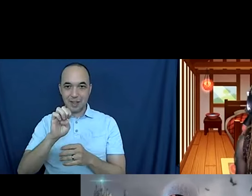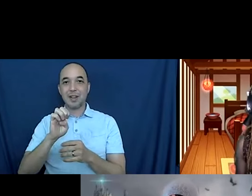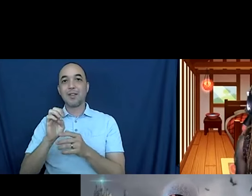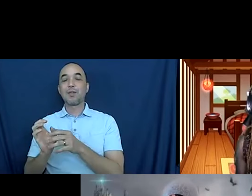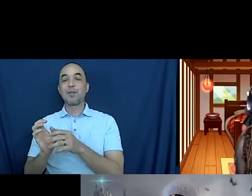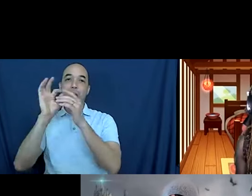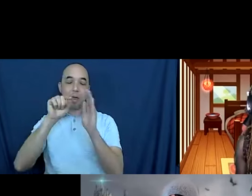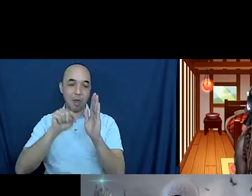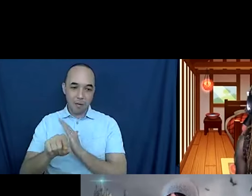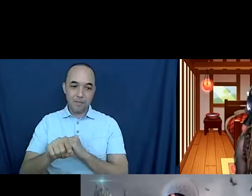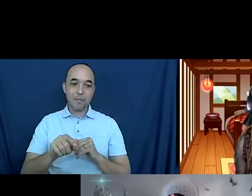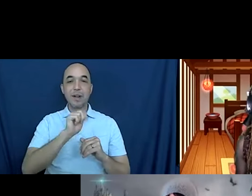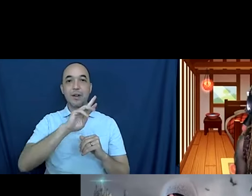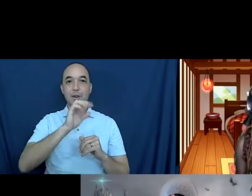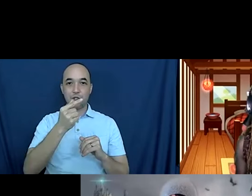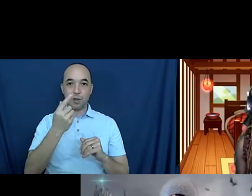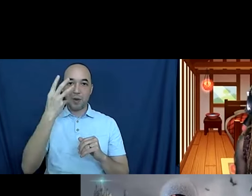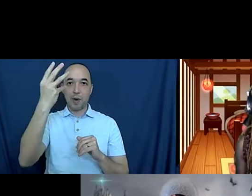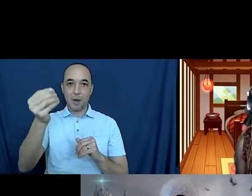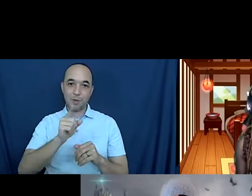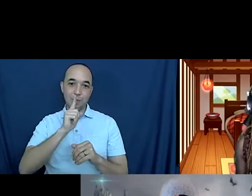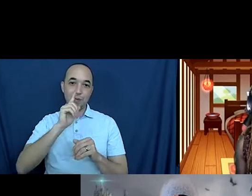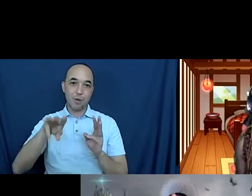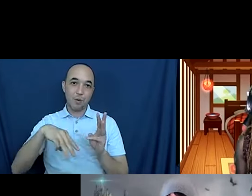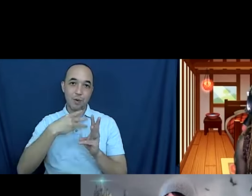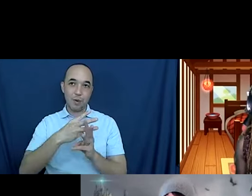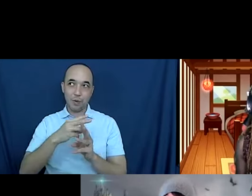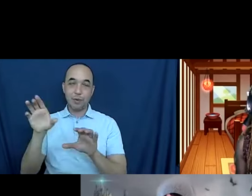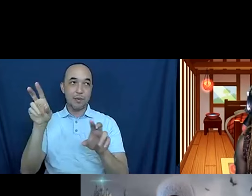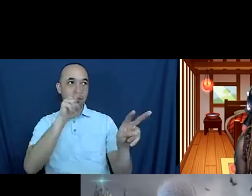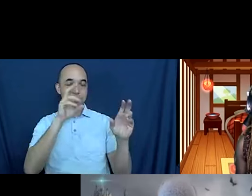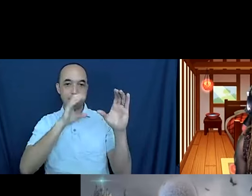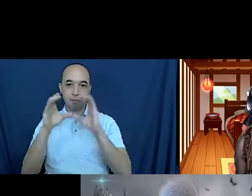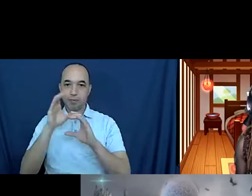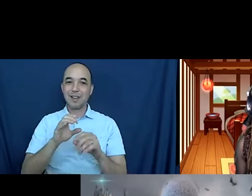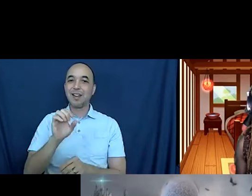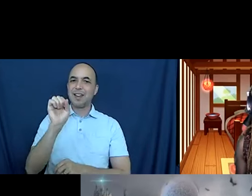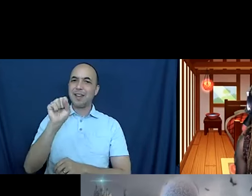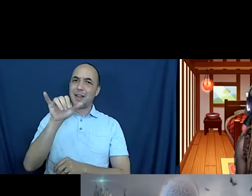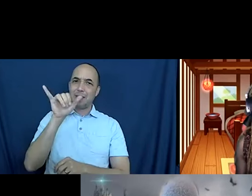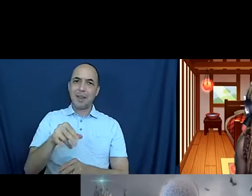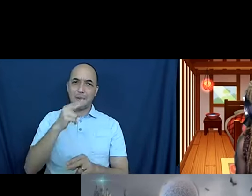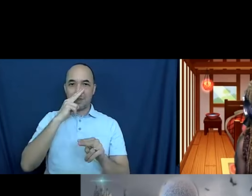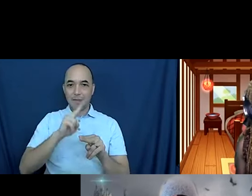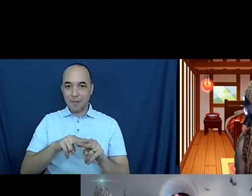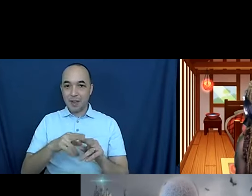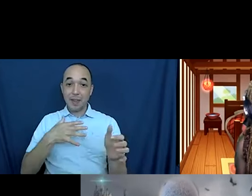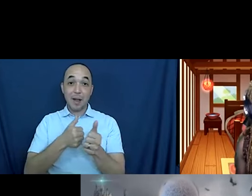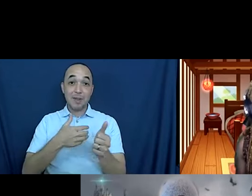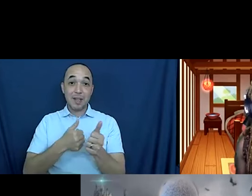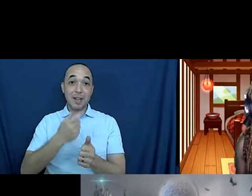to explore and do a real world scavenger hunt. Yeah, and it was a lot of fun. They updated every